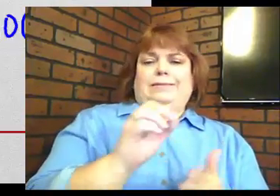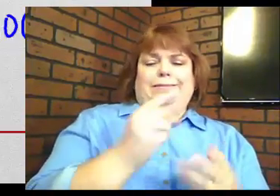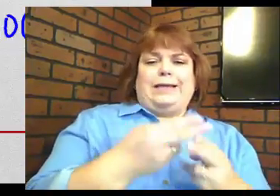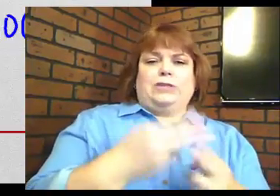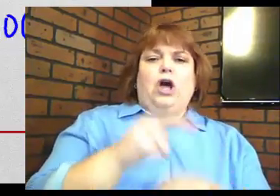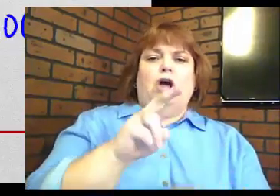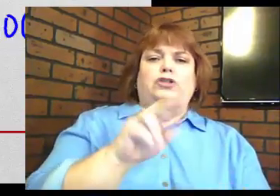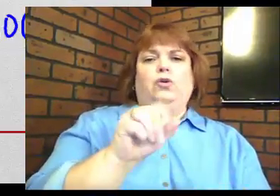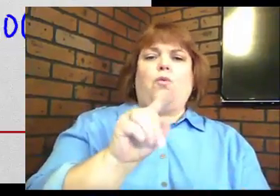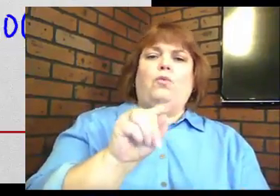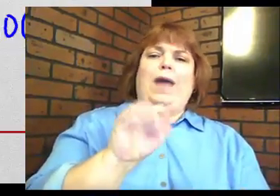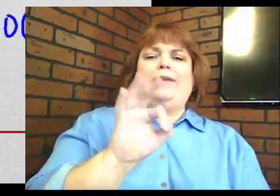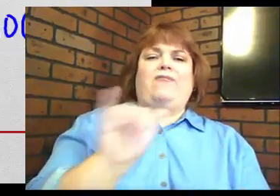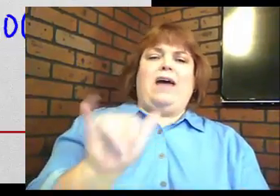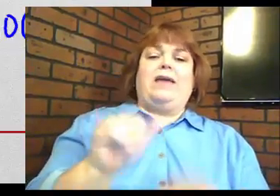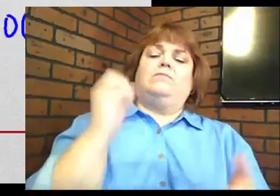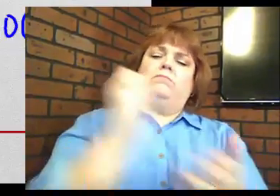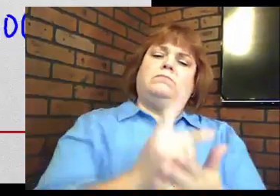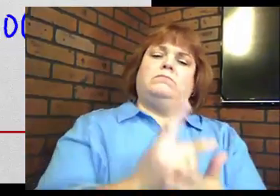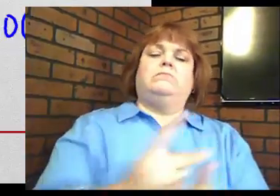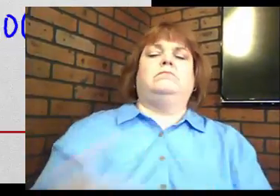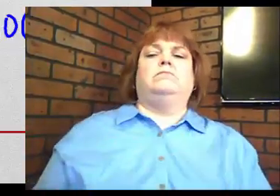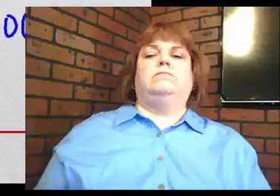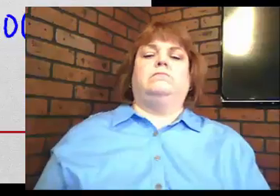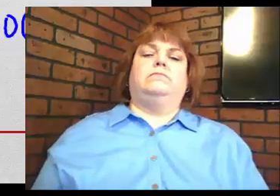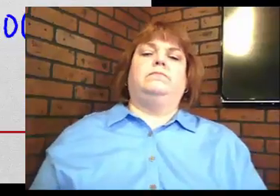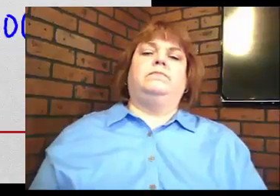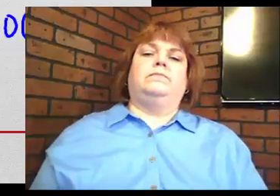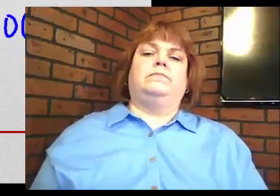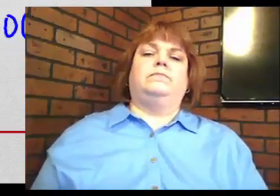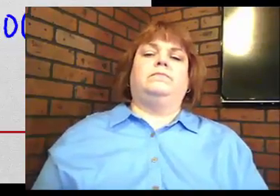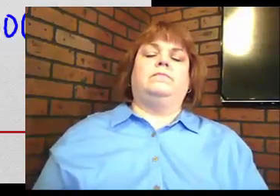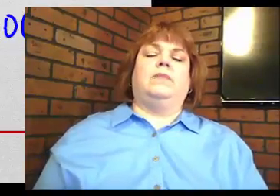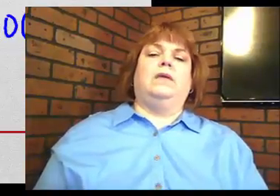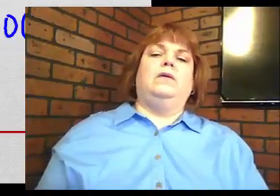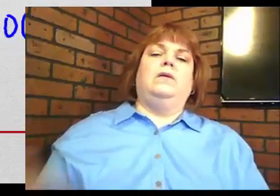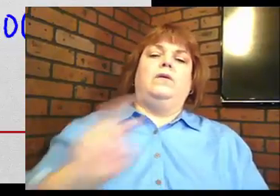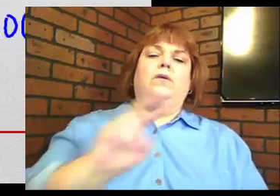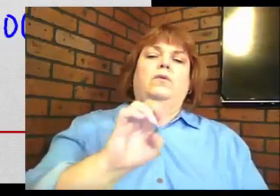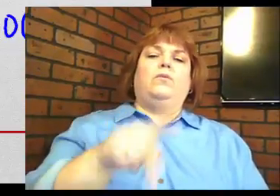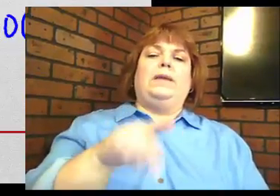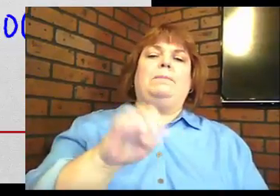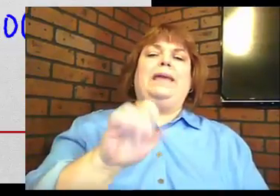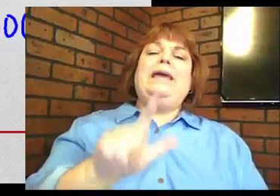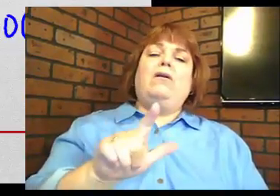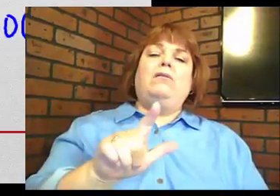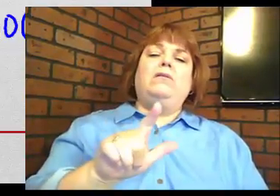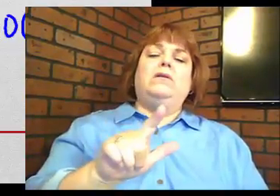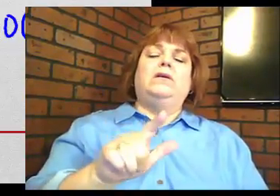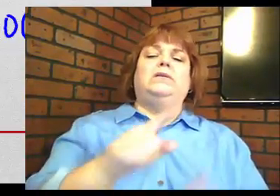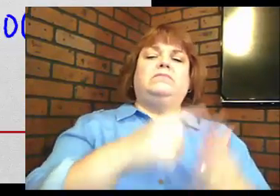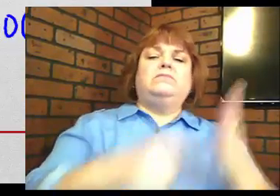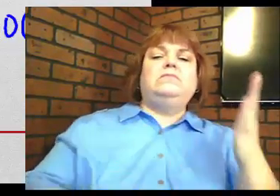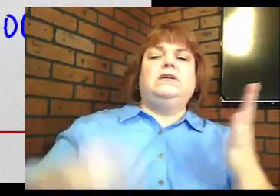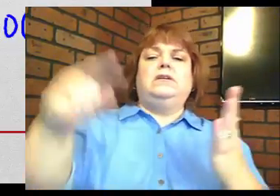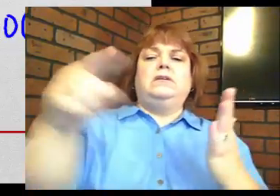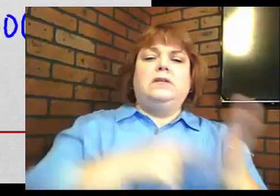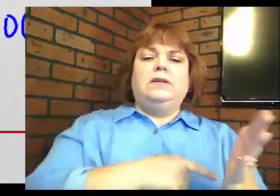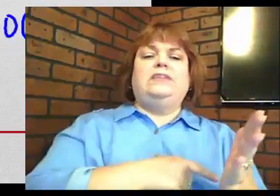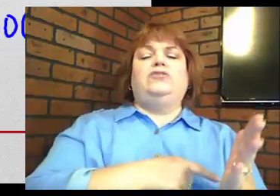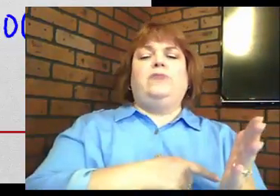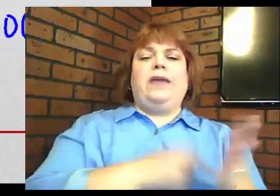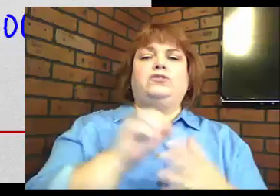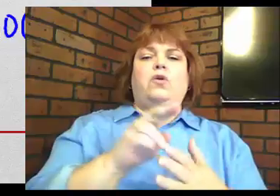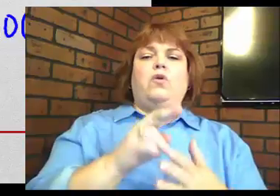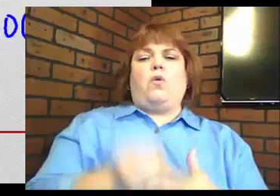Monarchy is a country ruled by a king, like England has a king. We don't have a king in